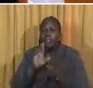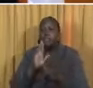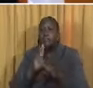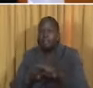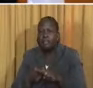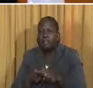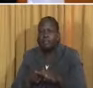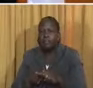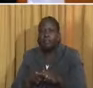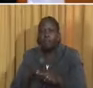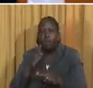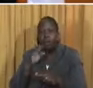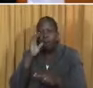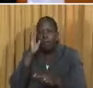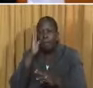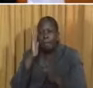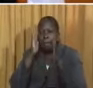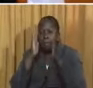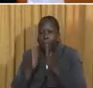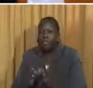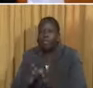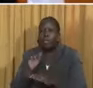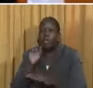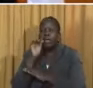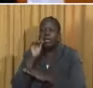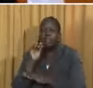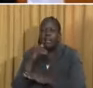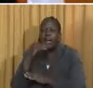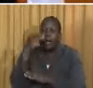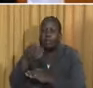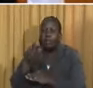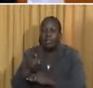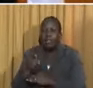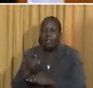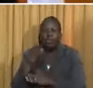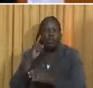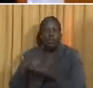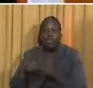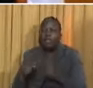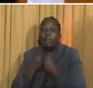1 month after the decision of the Court of Appeal in this very matter.